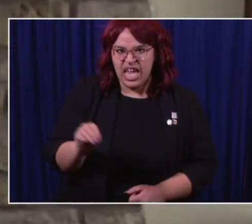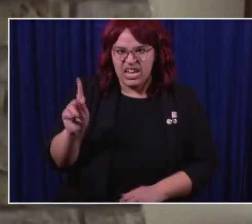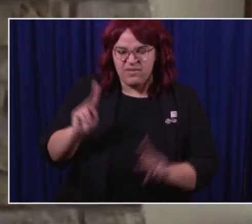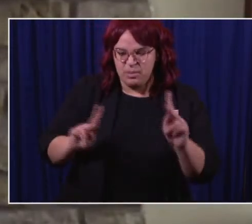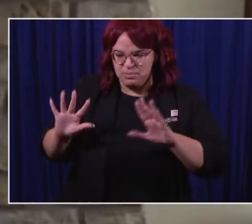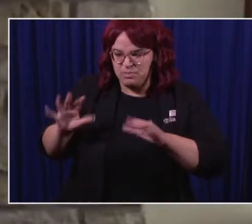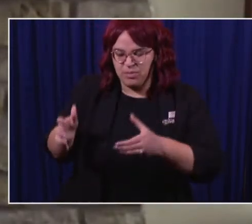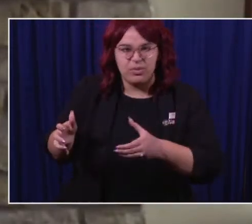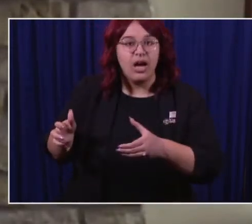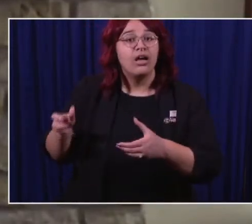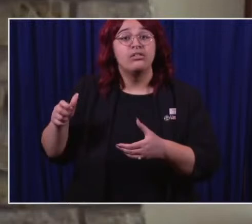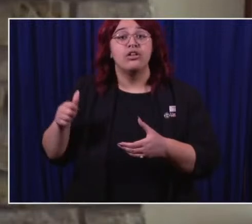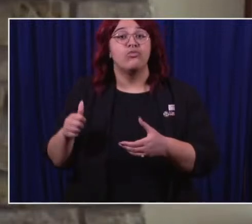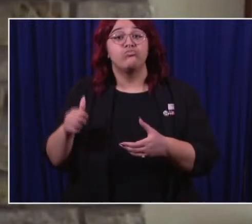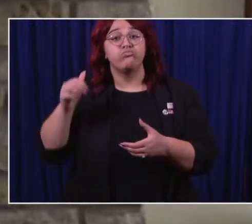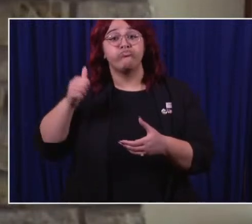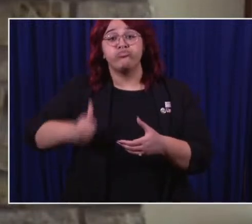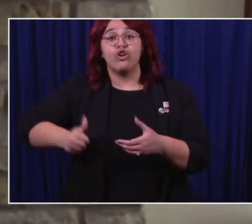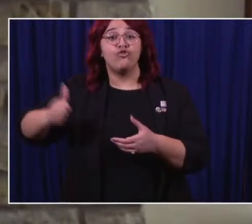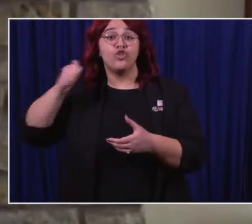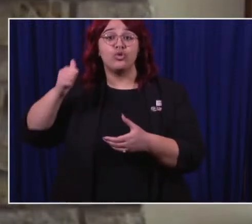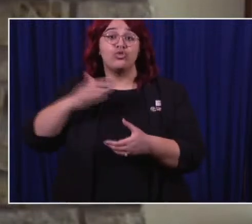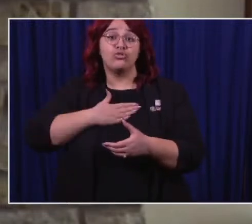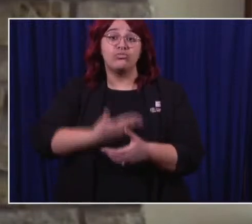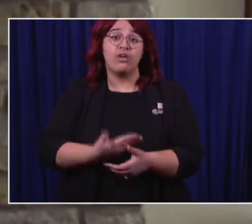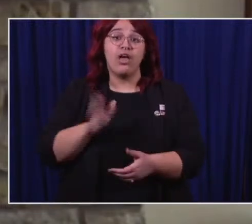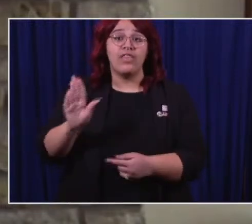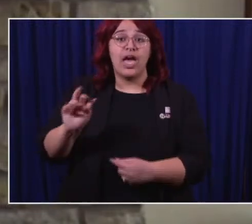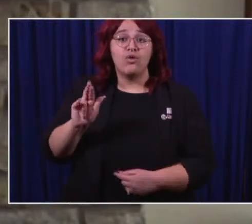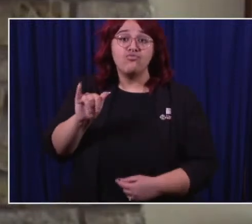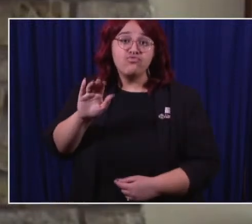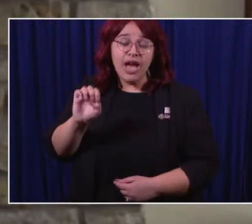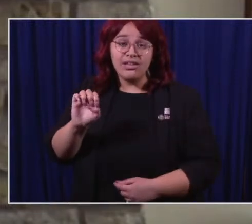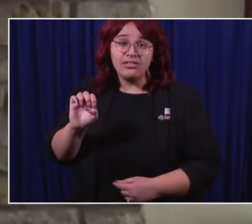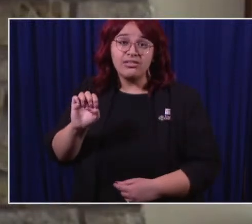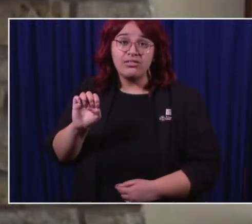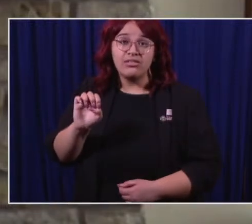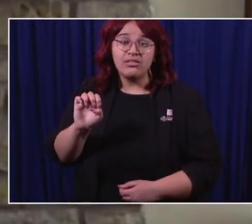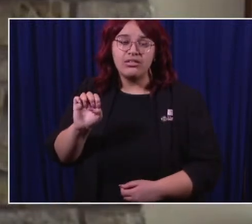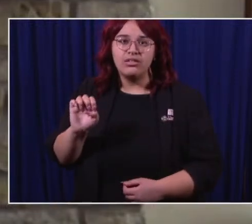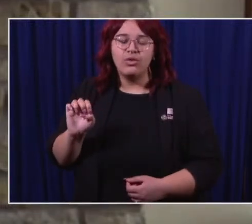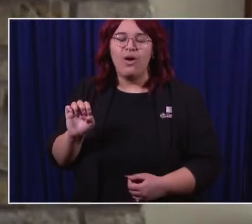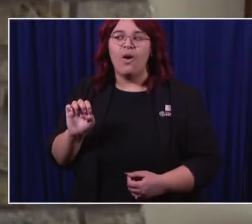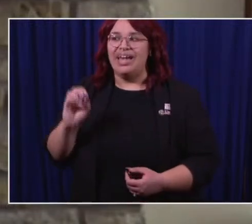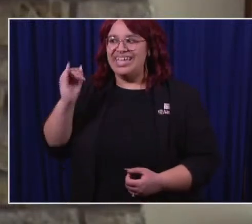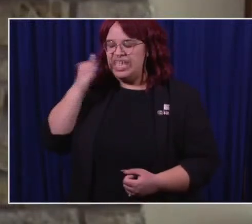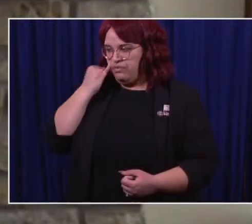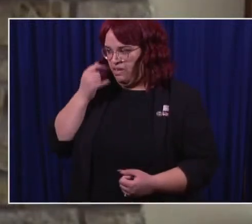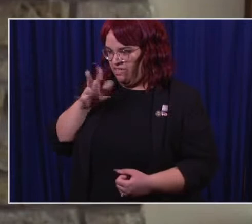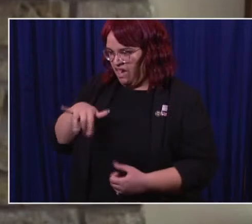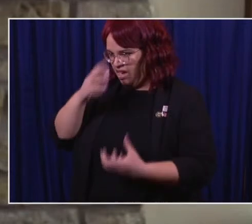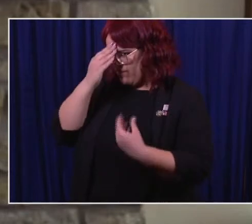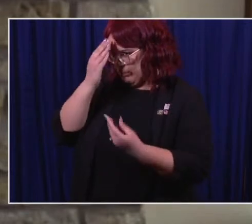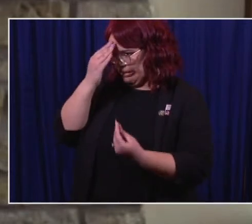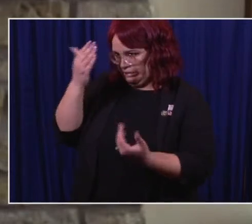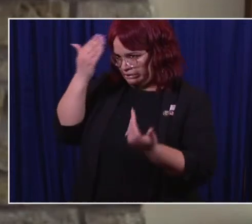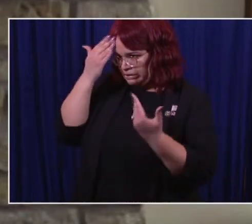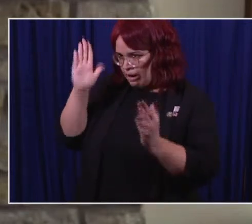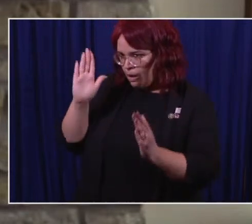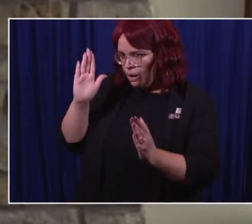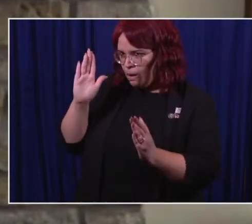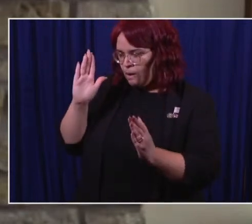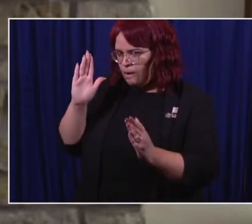And, how difficult it is for us to actually measure how well we're doing with